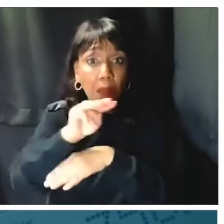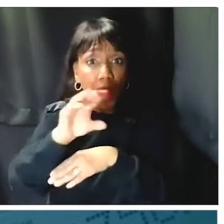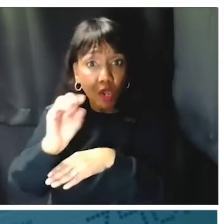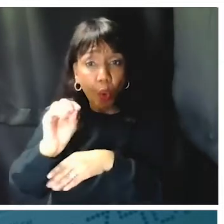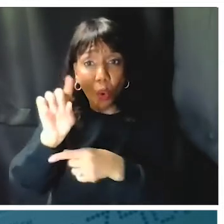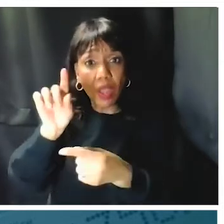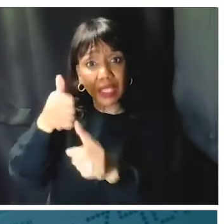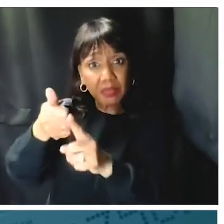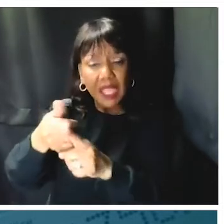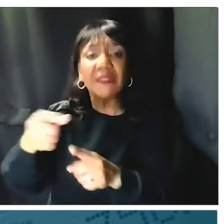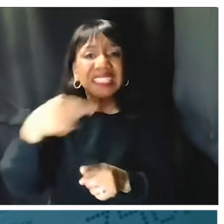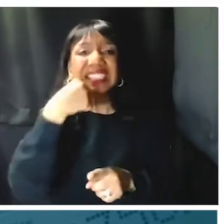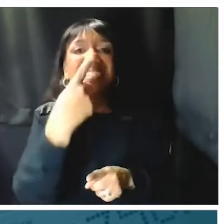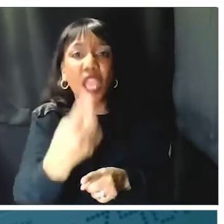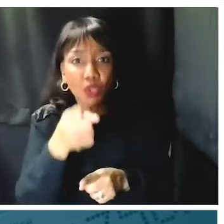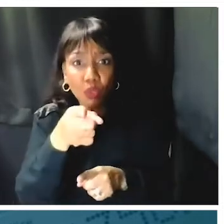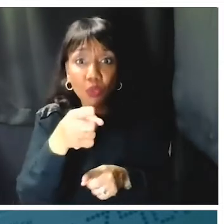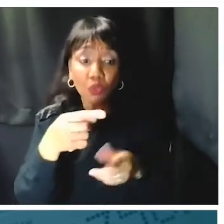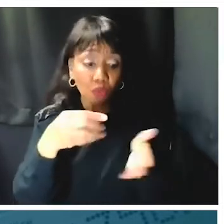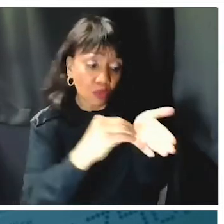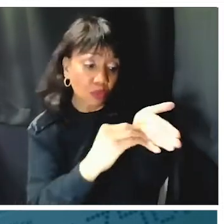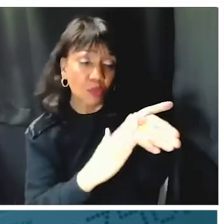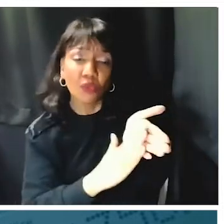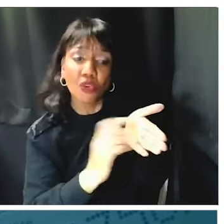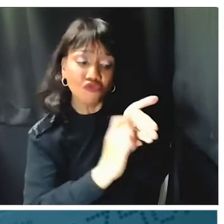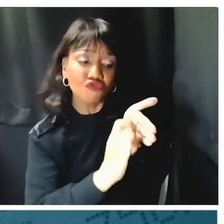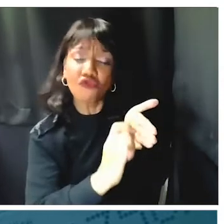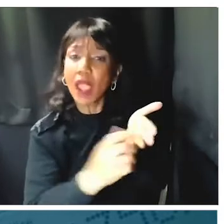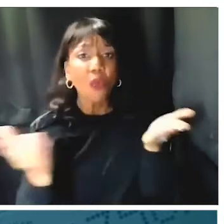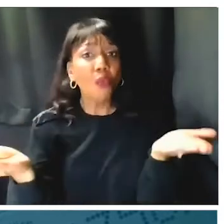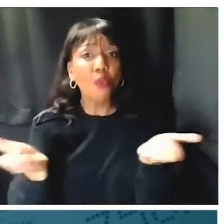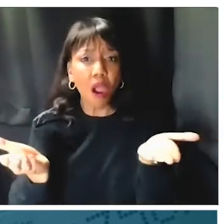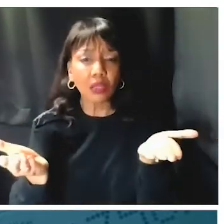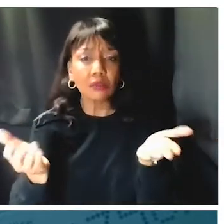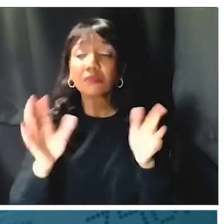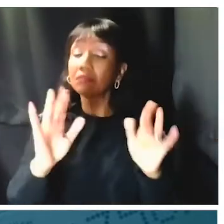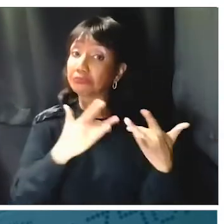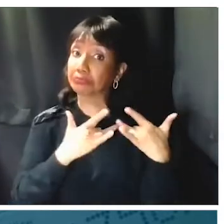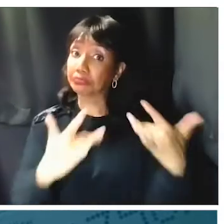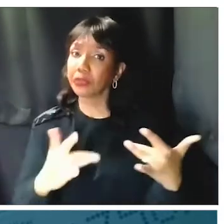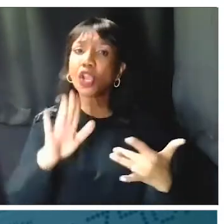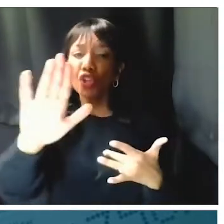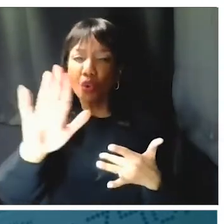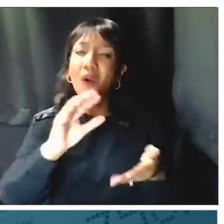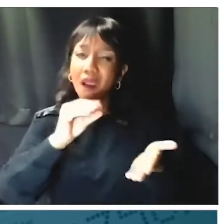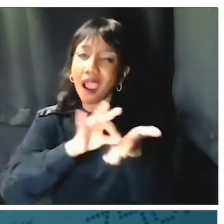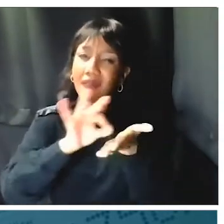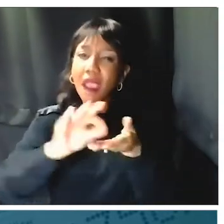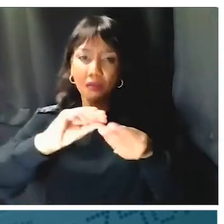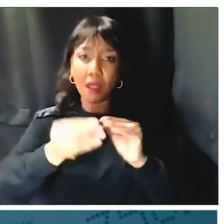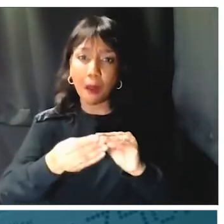order to should tell you what they want you to write here. Often, it's your account